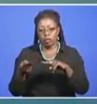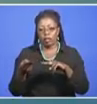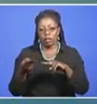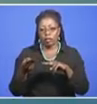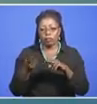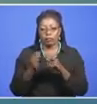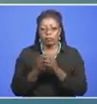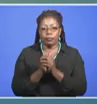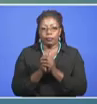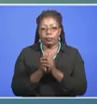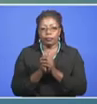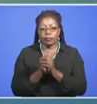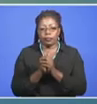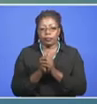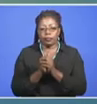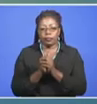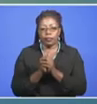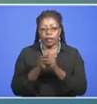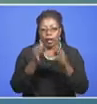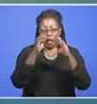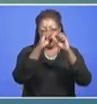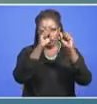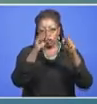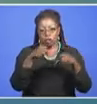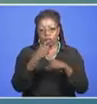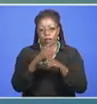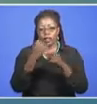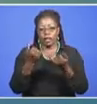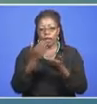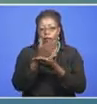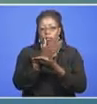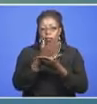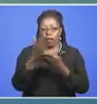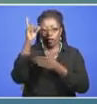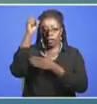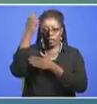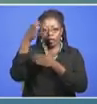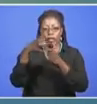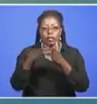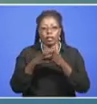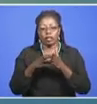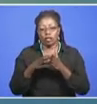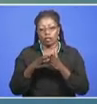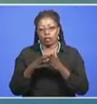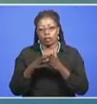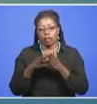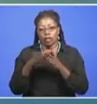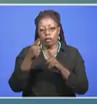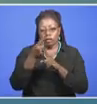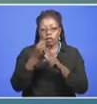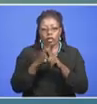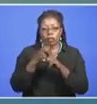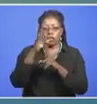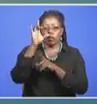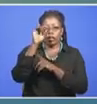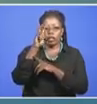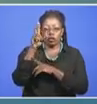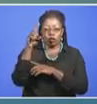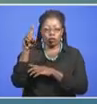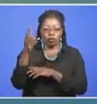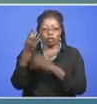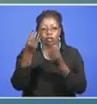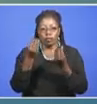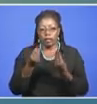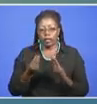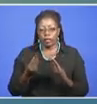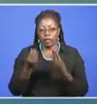their frequency. And outside of our studios, we have partly sunny conditions, temperature around 82 degrees. We have a relative